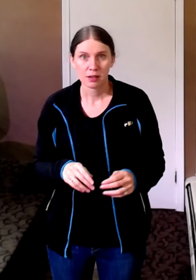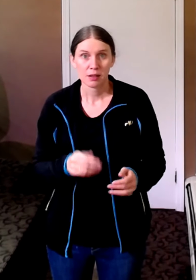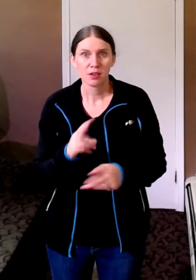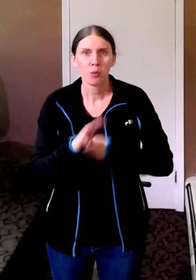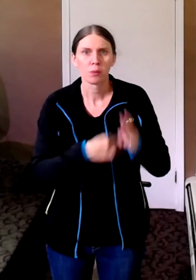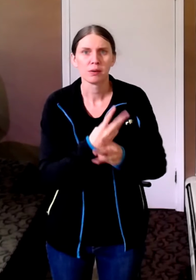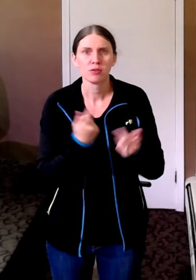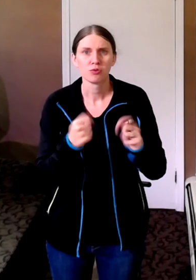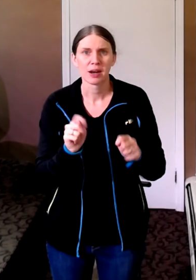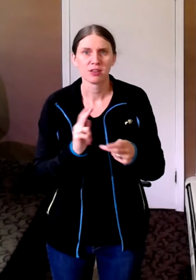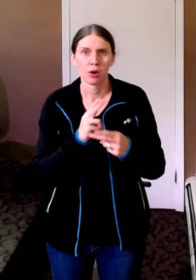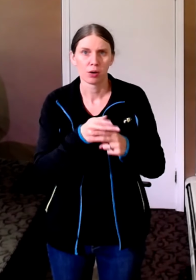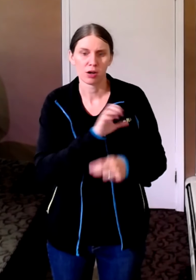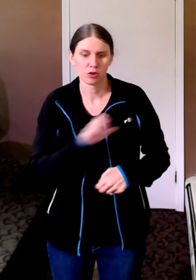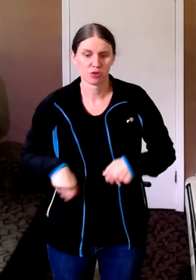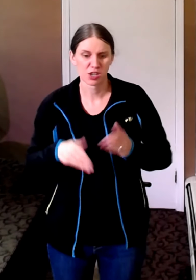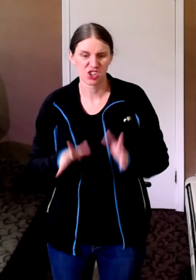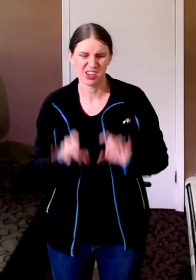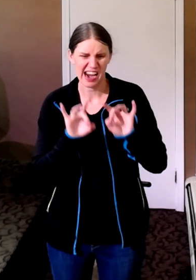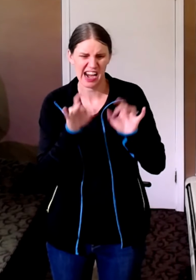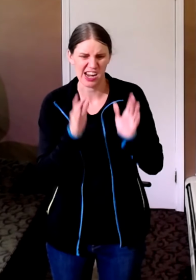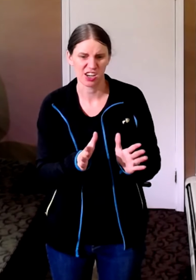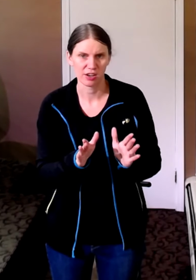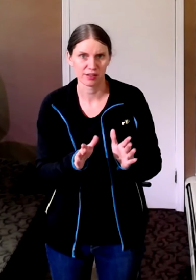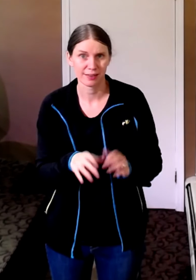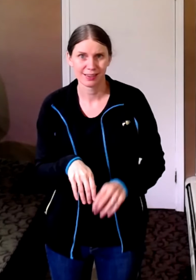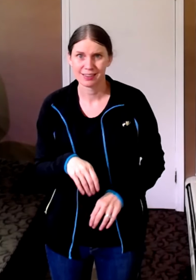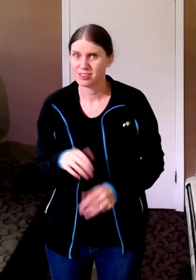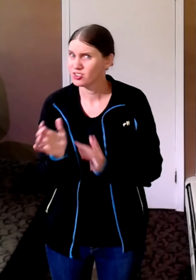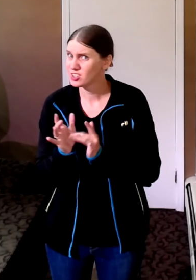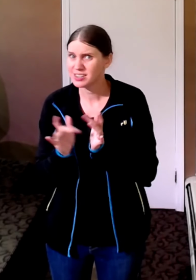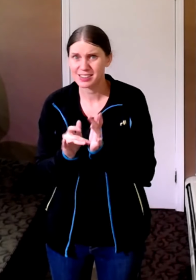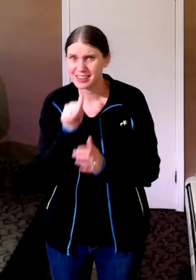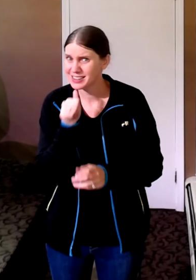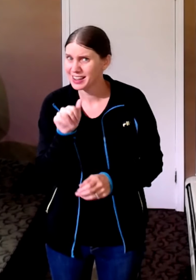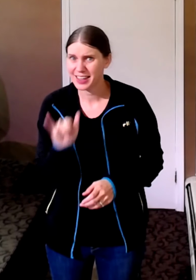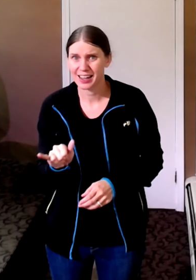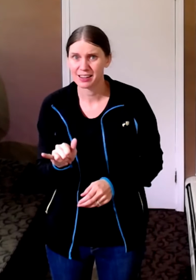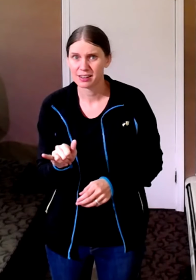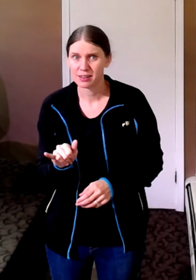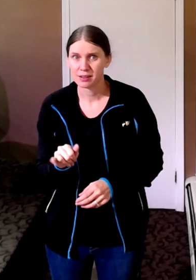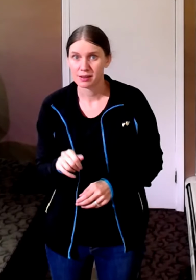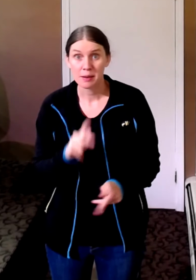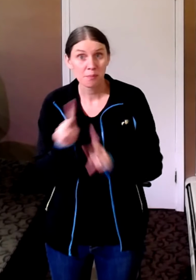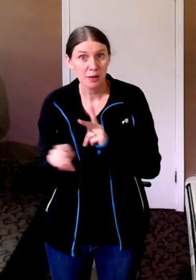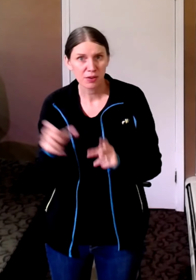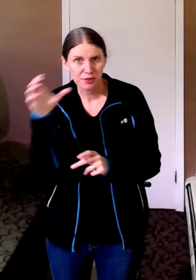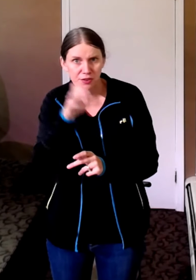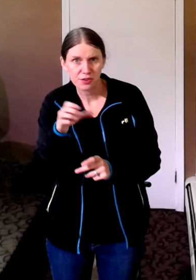haters. That's not who Christ was. People sought Him out.